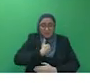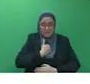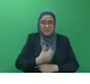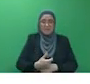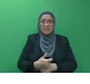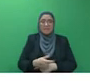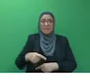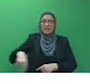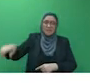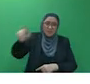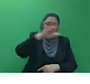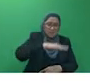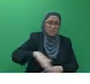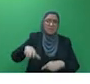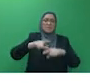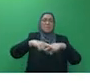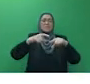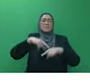but they're going to be